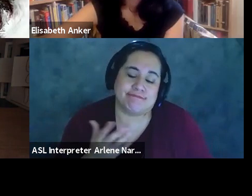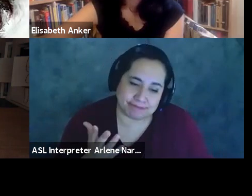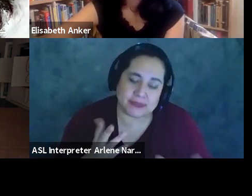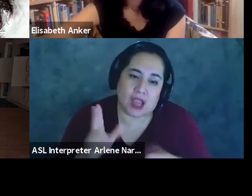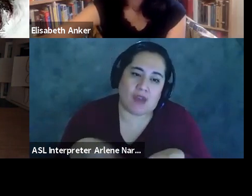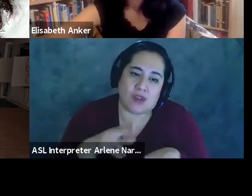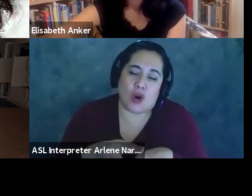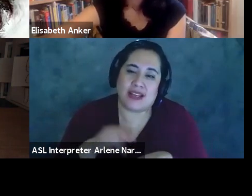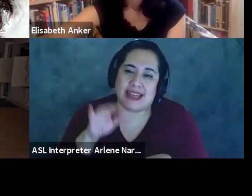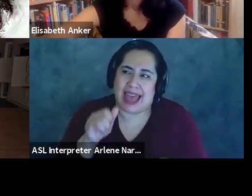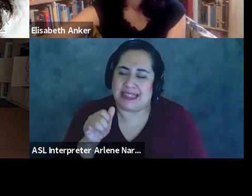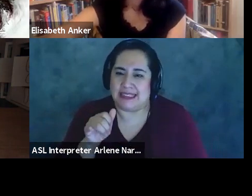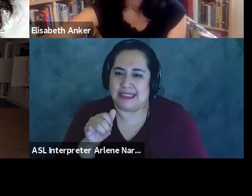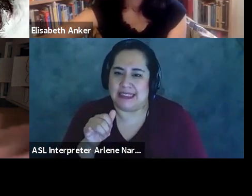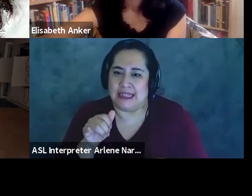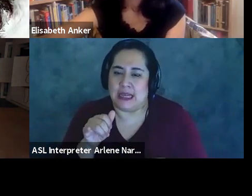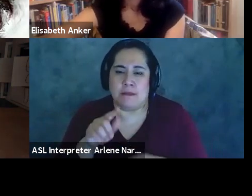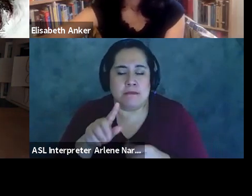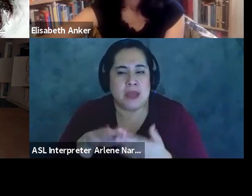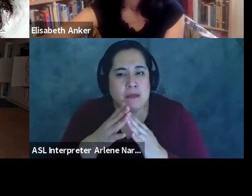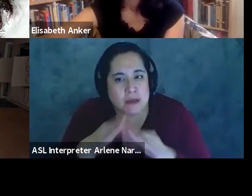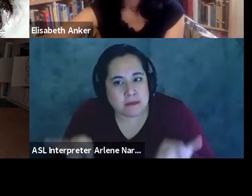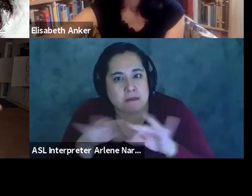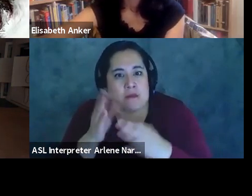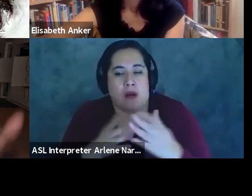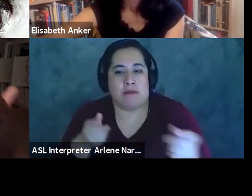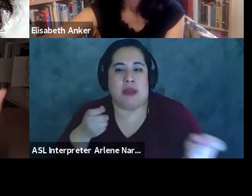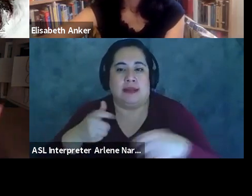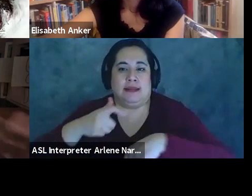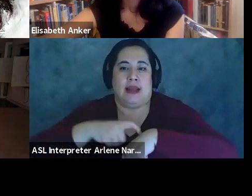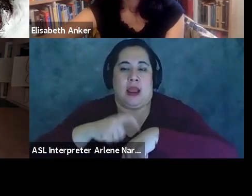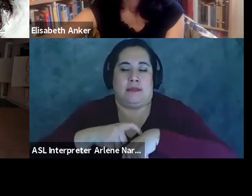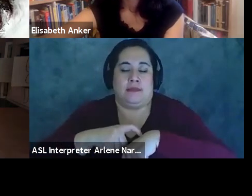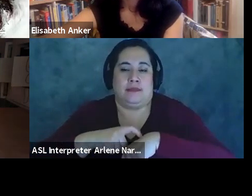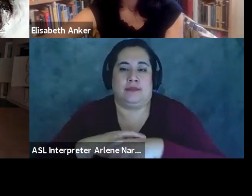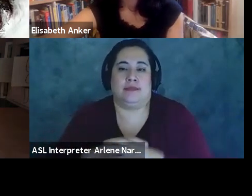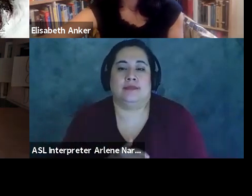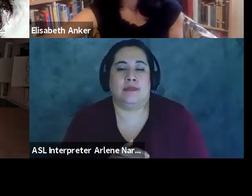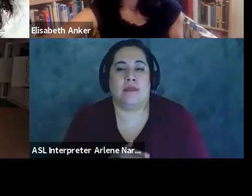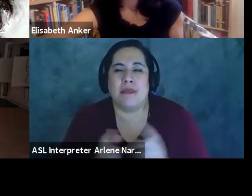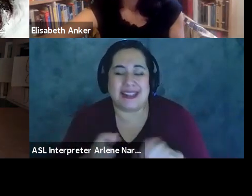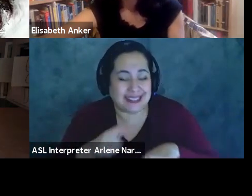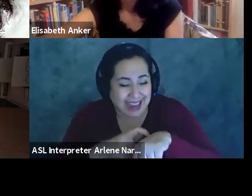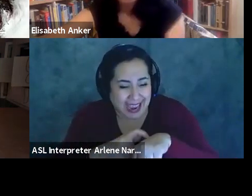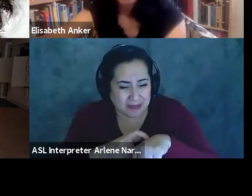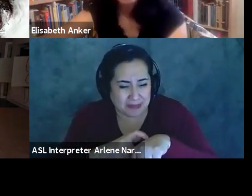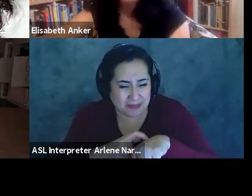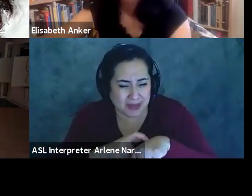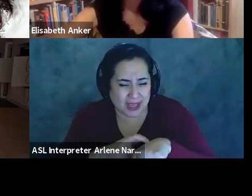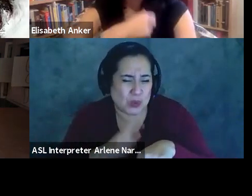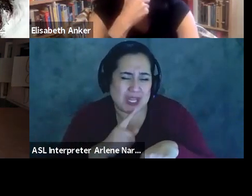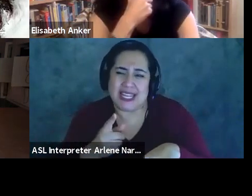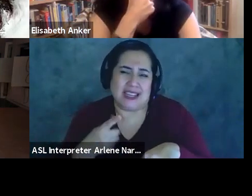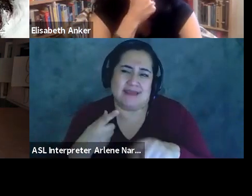has become an intrinsic part of the management of time, but time understood as basically